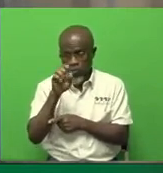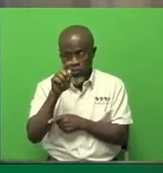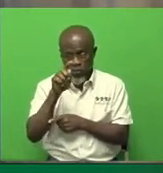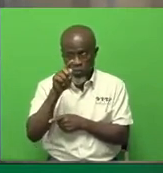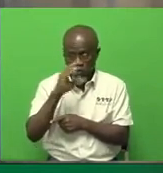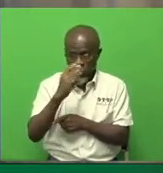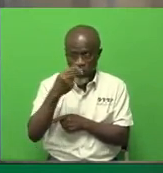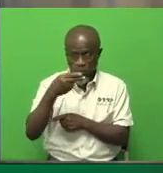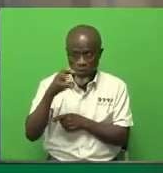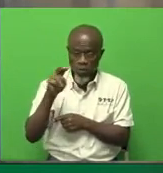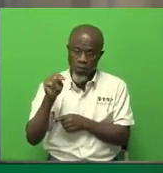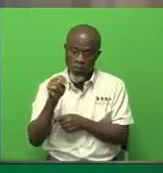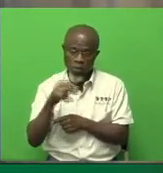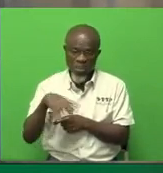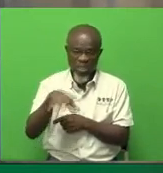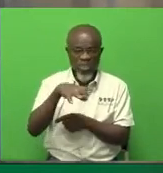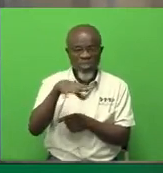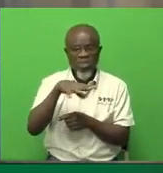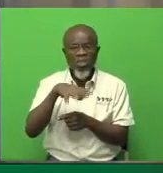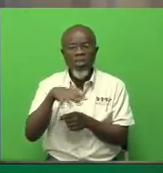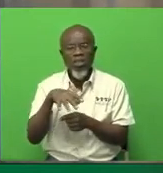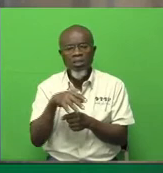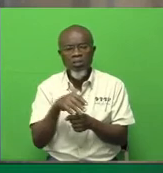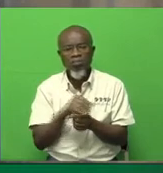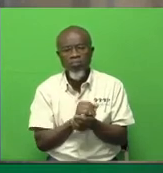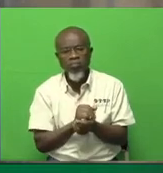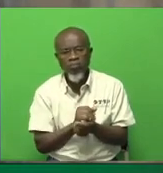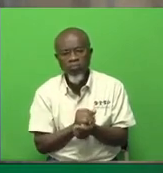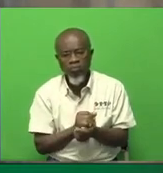is sugar manufacturing facility